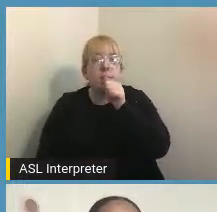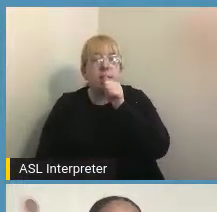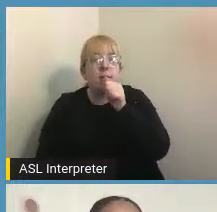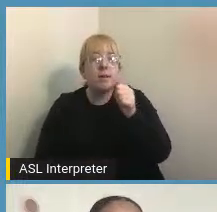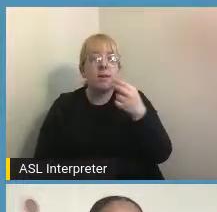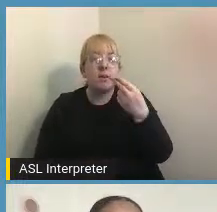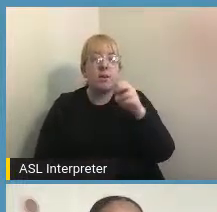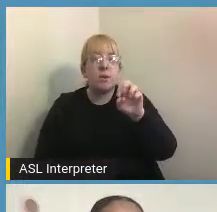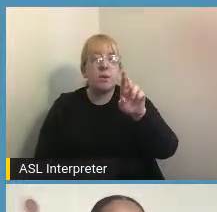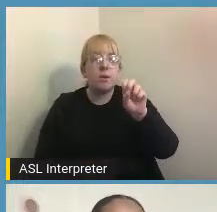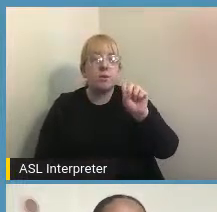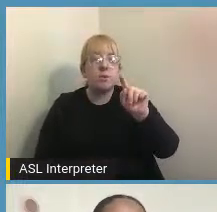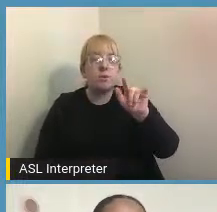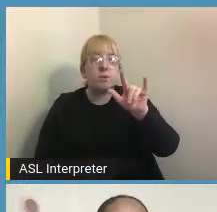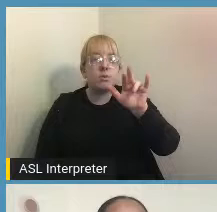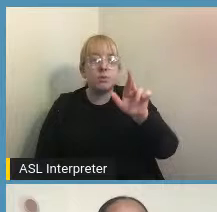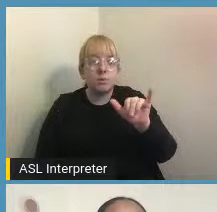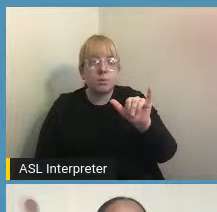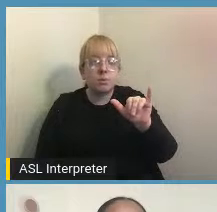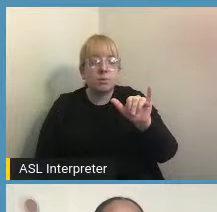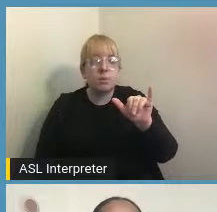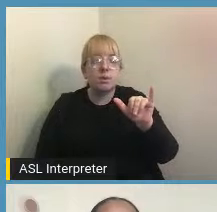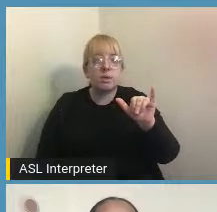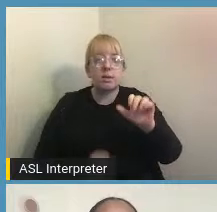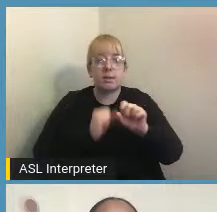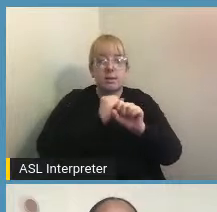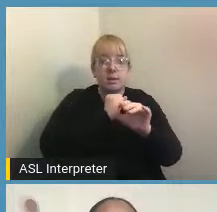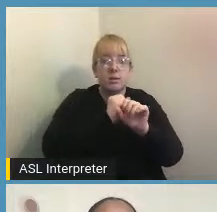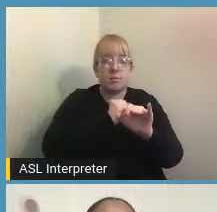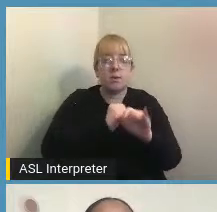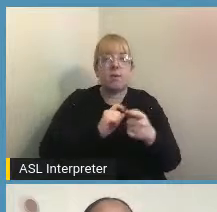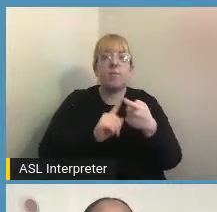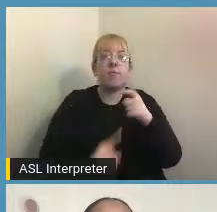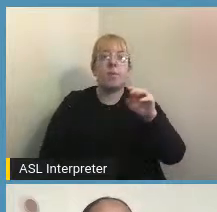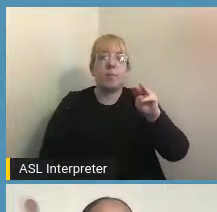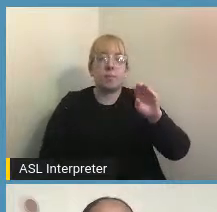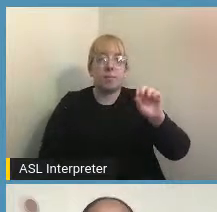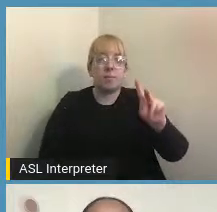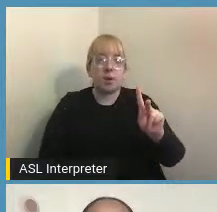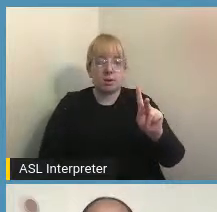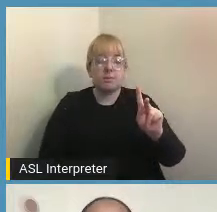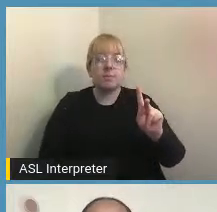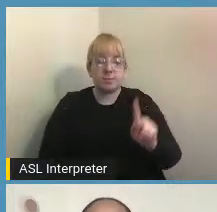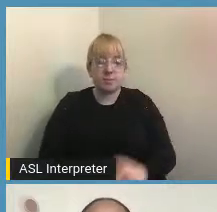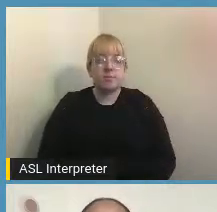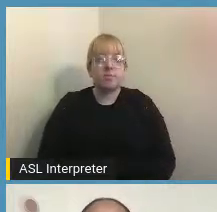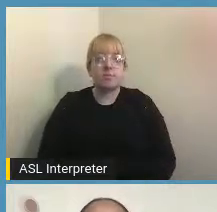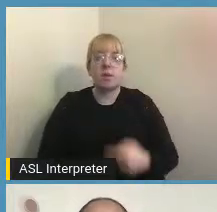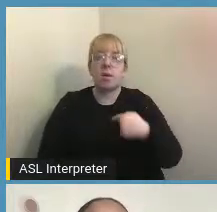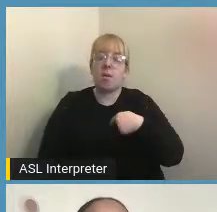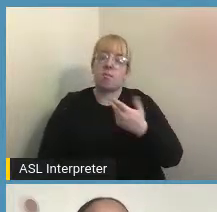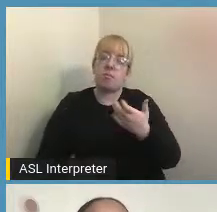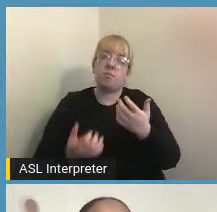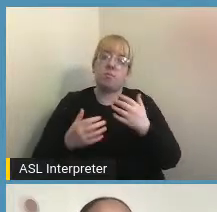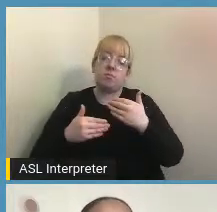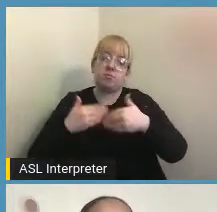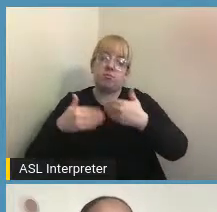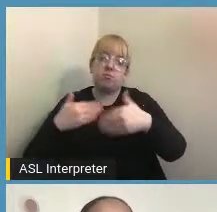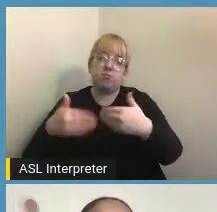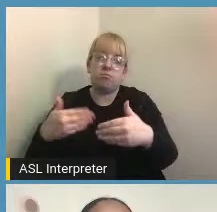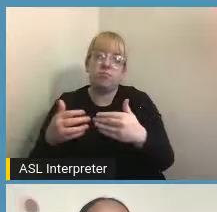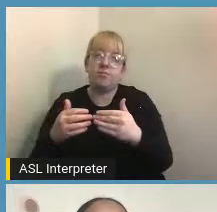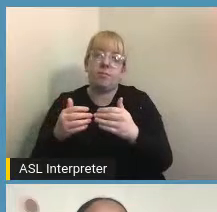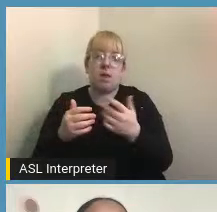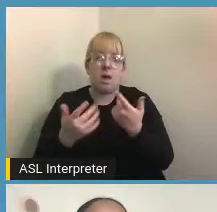few years back at the NAMOC, and it's this is just I'm going to walk you through like how we came up